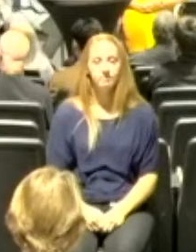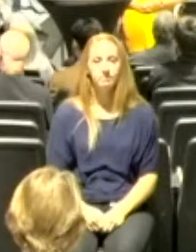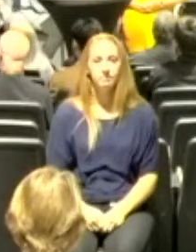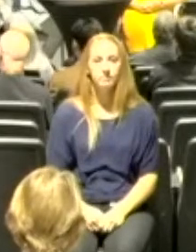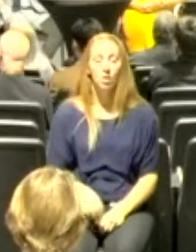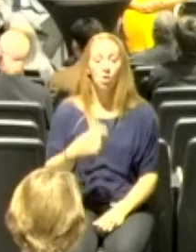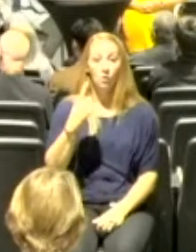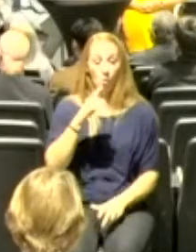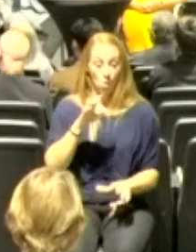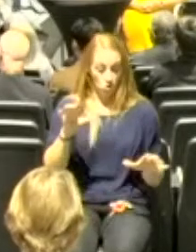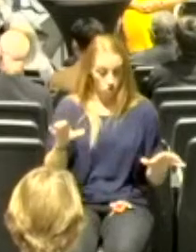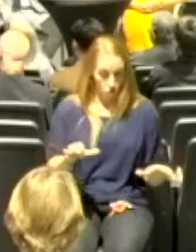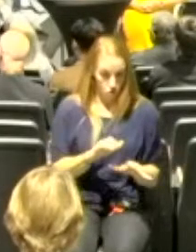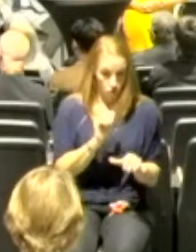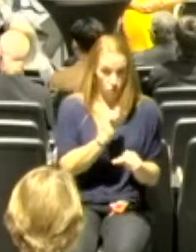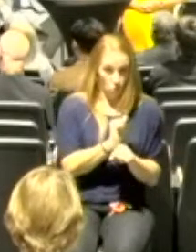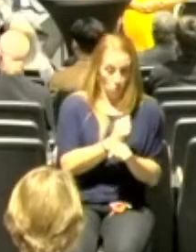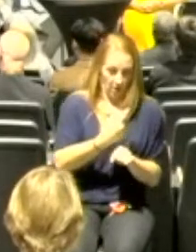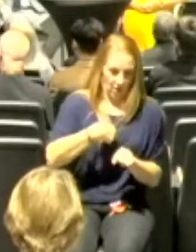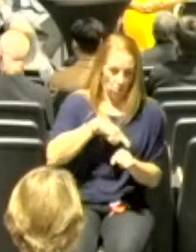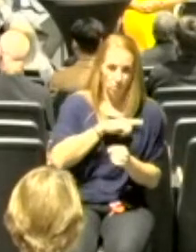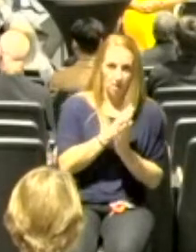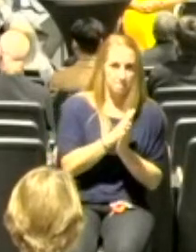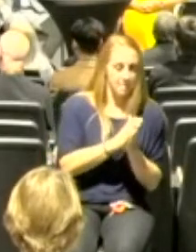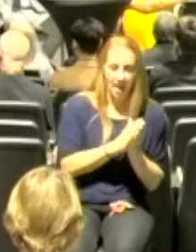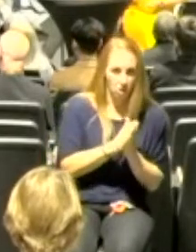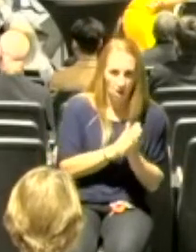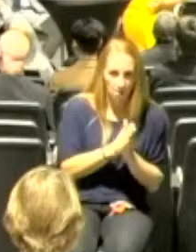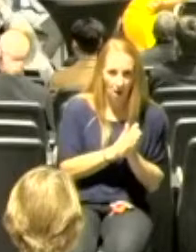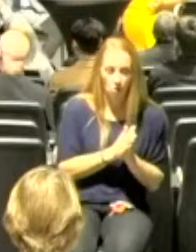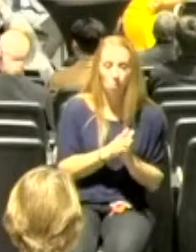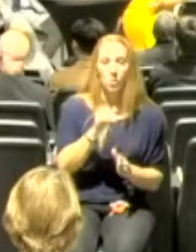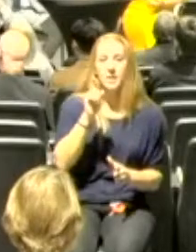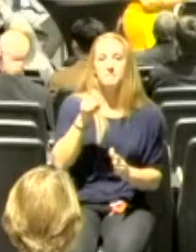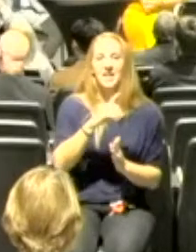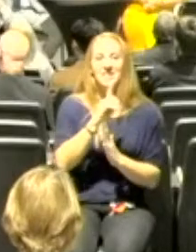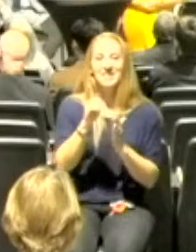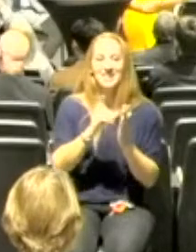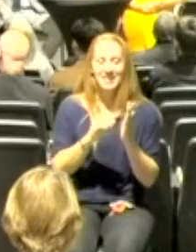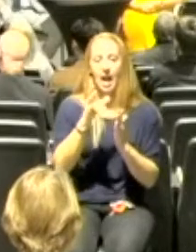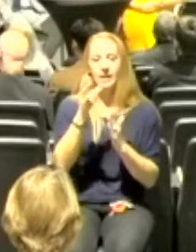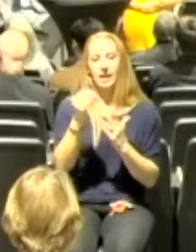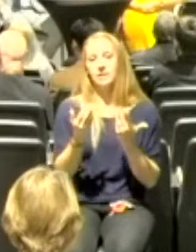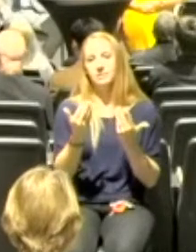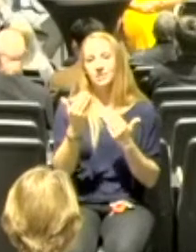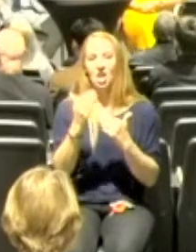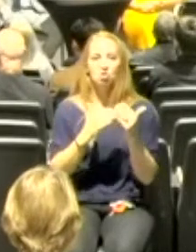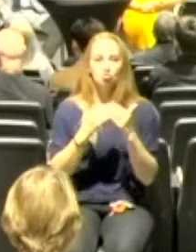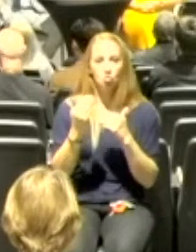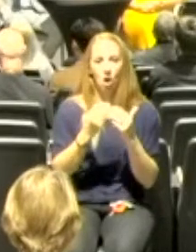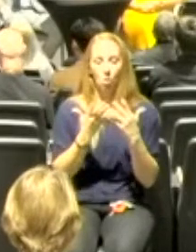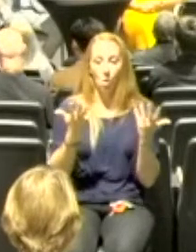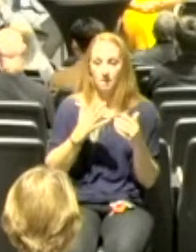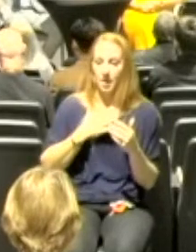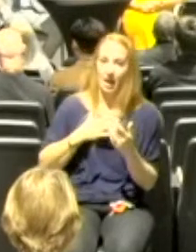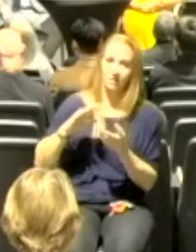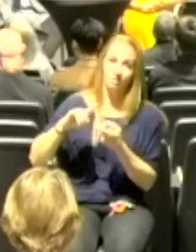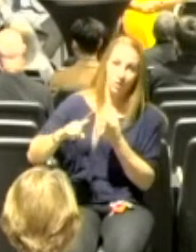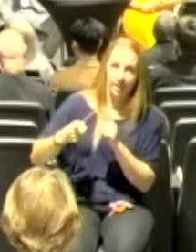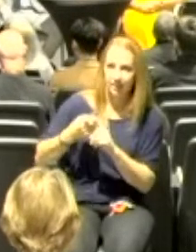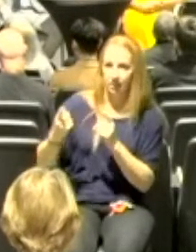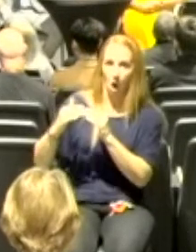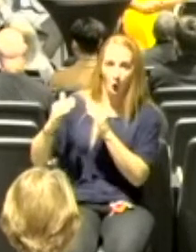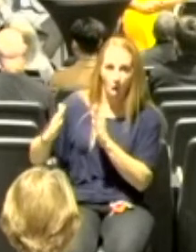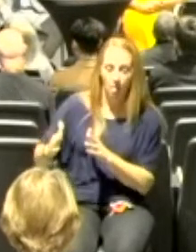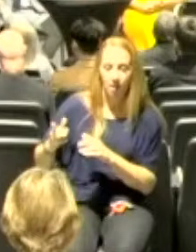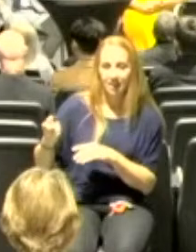the work that we so passionately do here at the college, we must design and construct what my colleague and friend, Dean Dennis